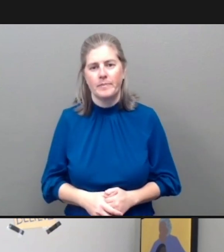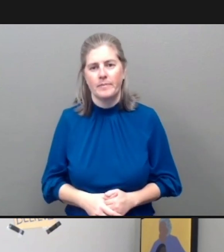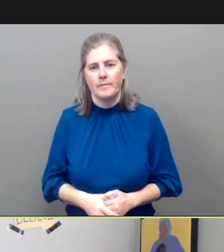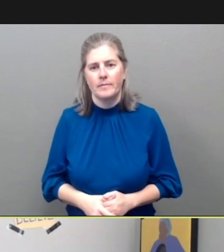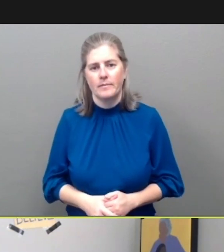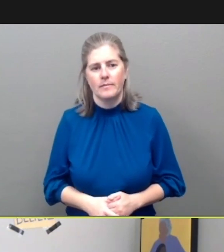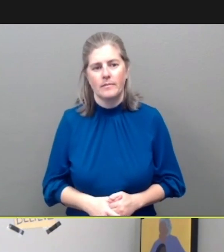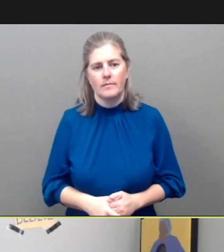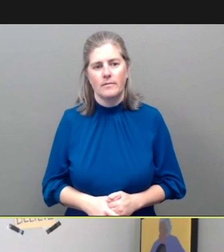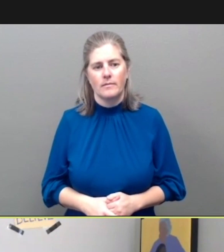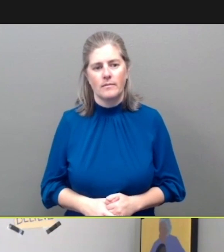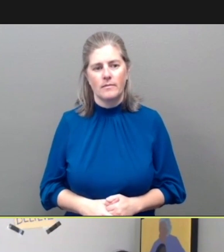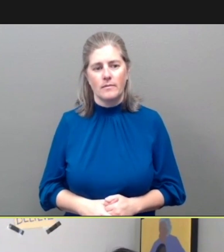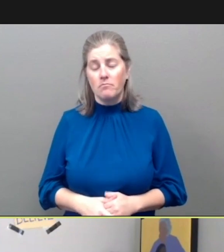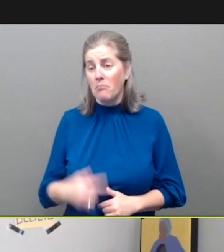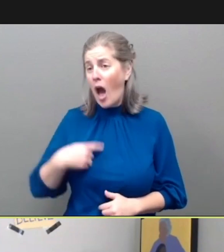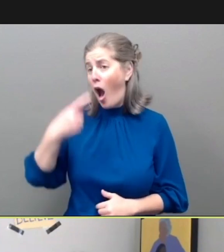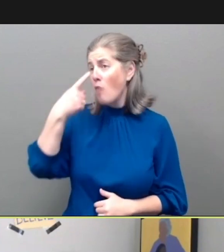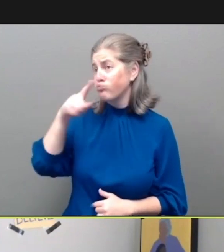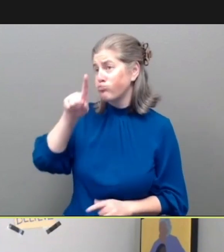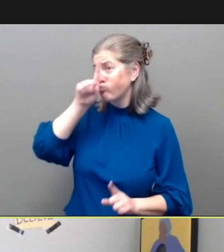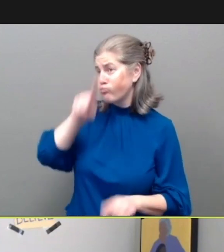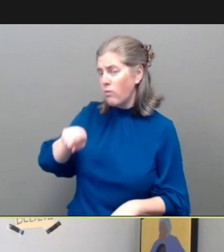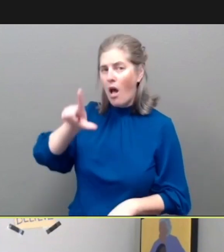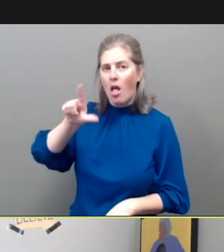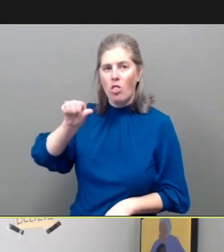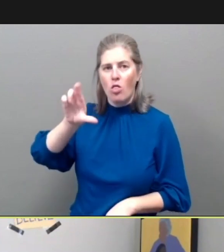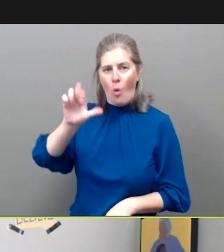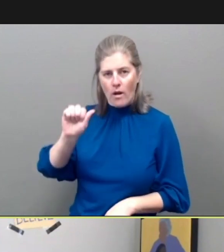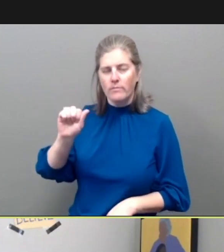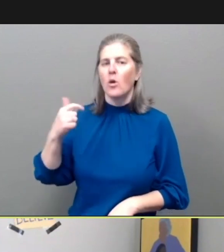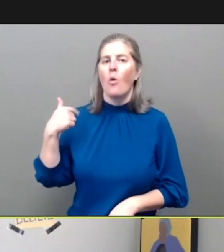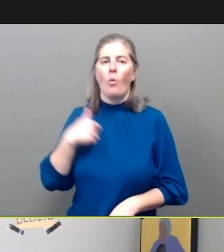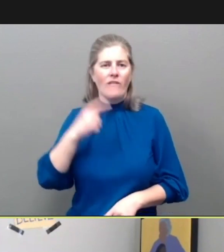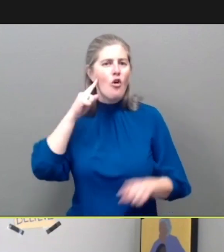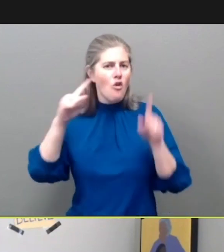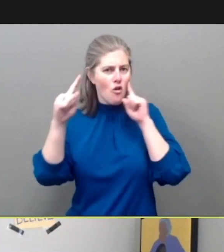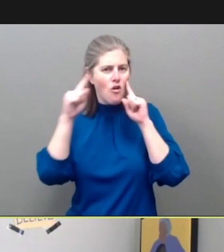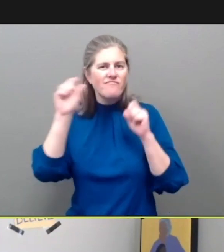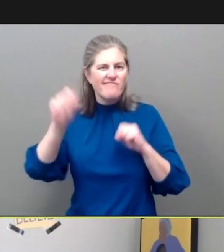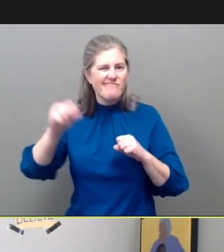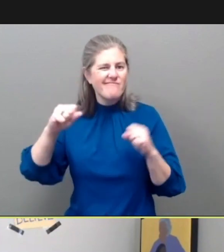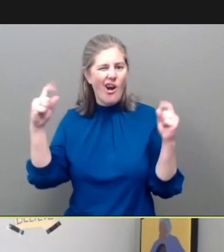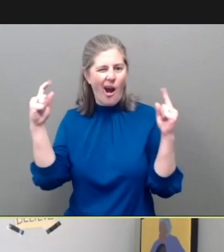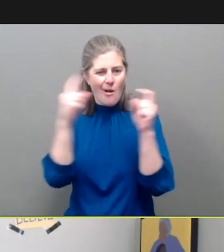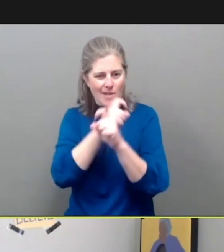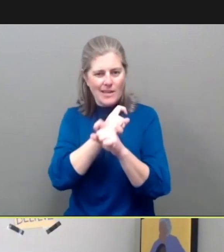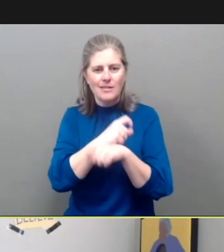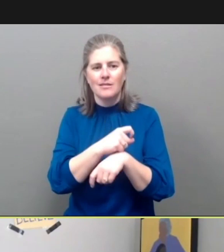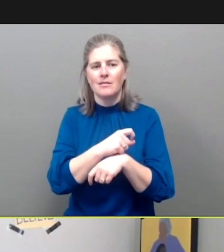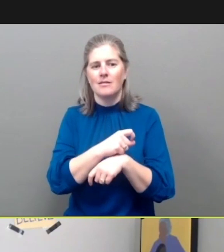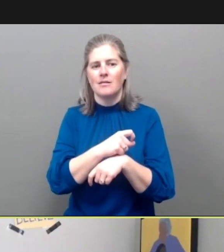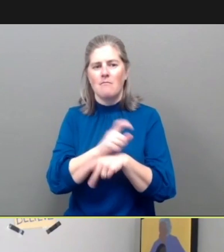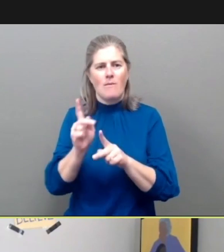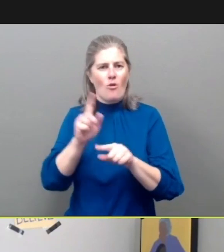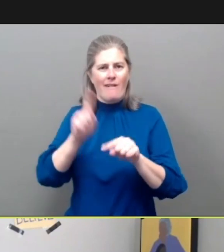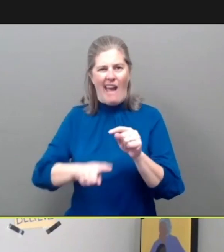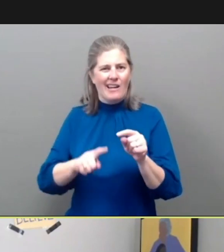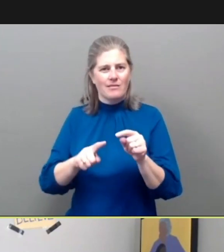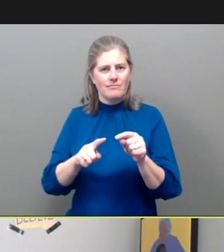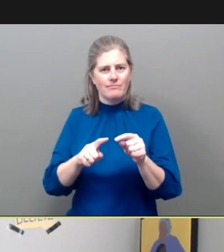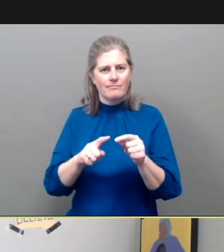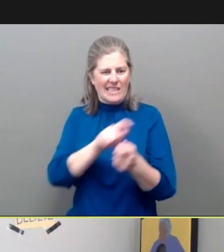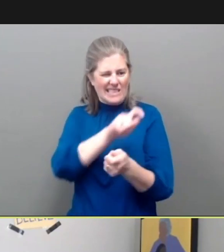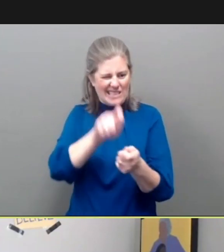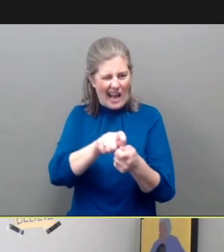Yeah, I can take that first. Yeah, we have heard that where people aren't able to get it like